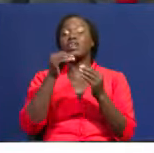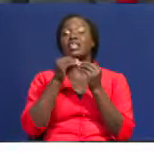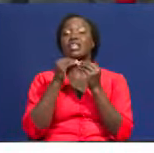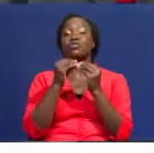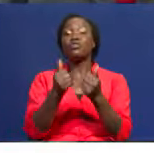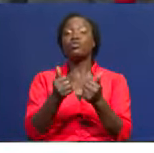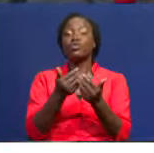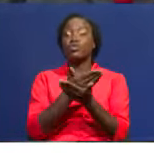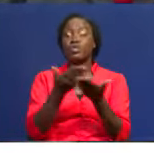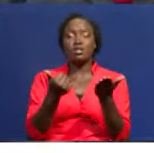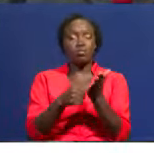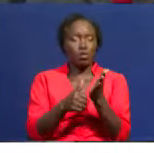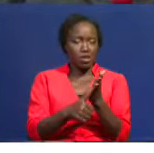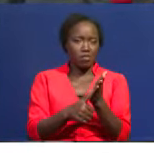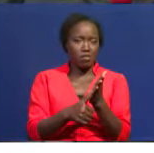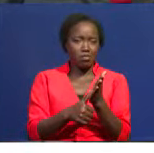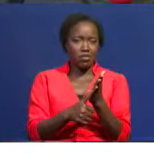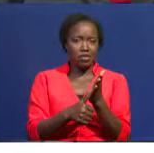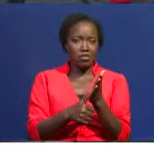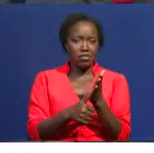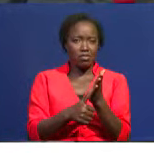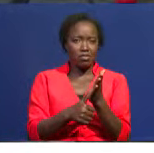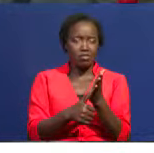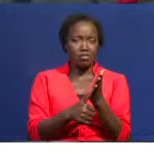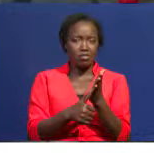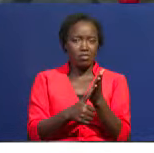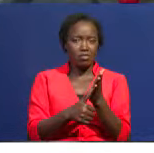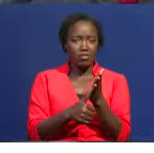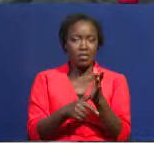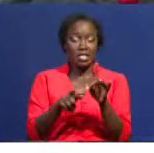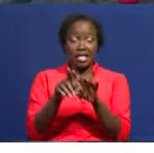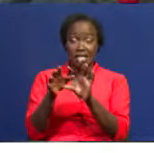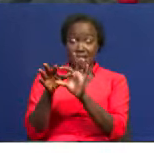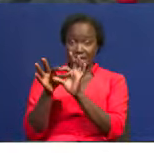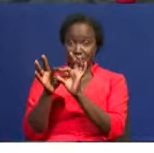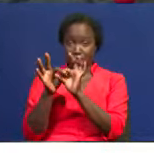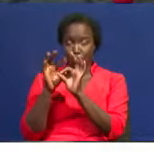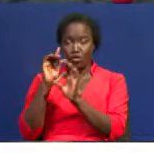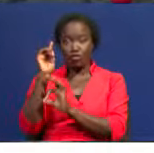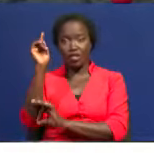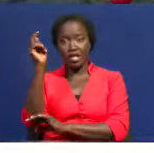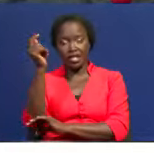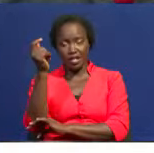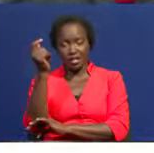solution to this problem. As Azimio of Kenya.